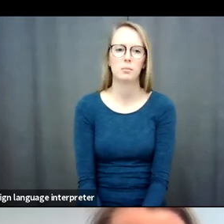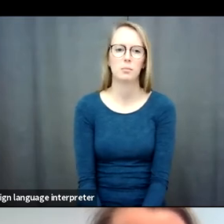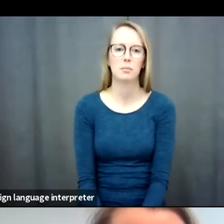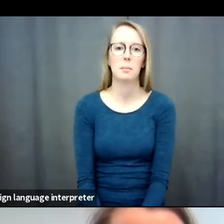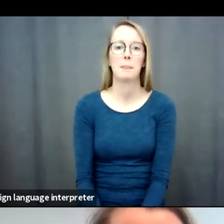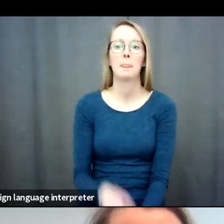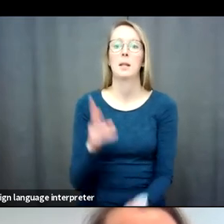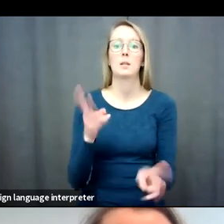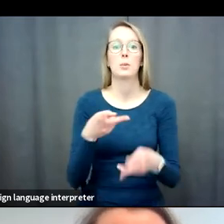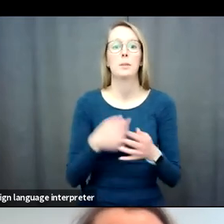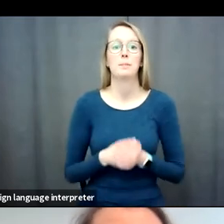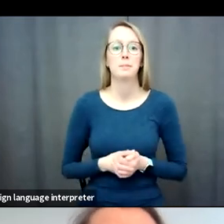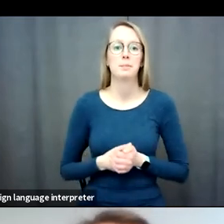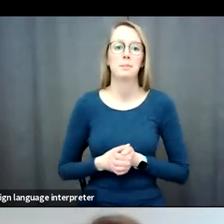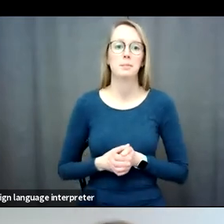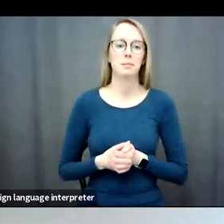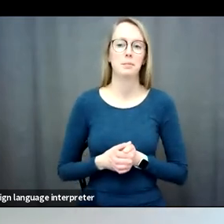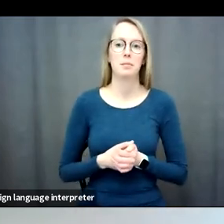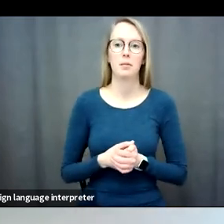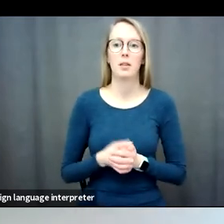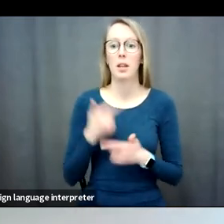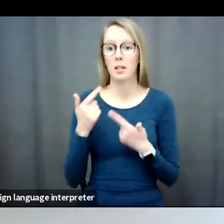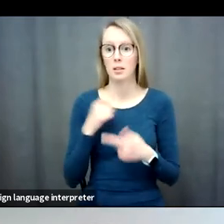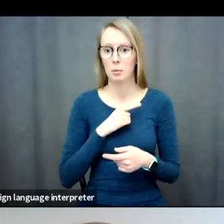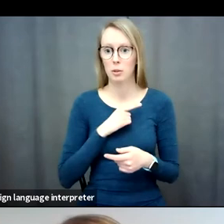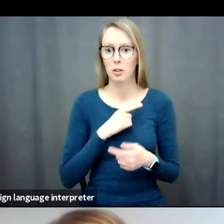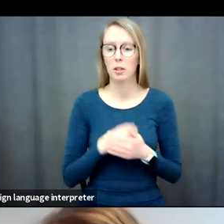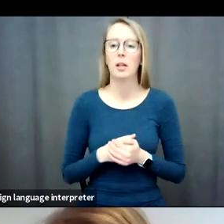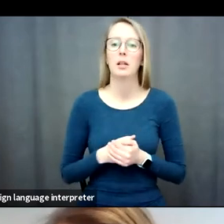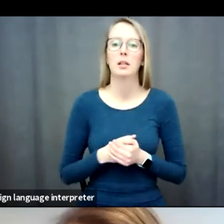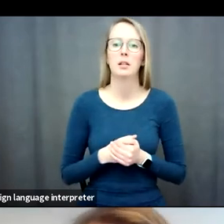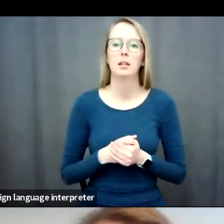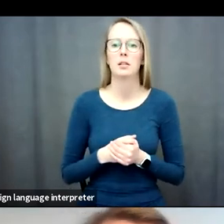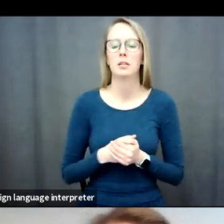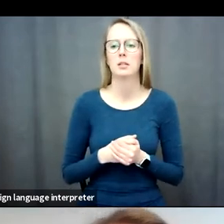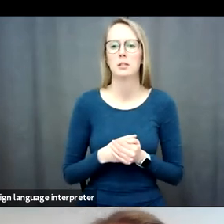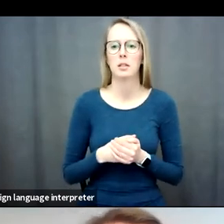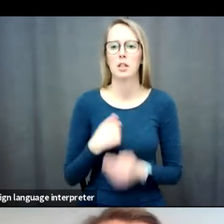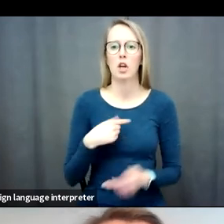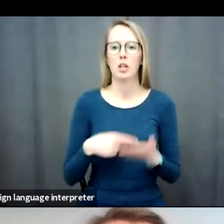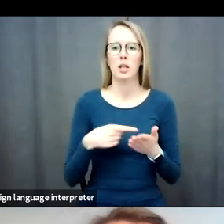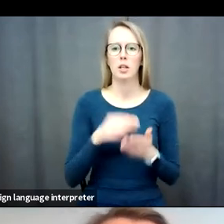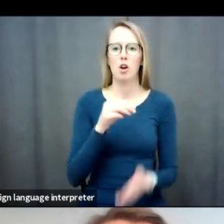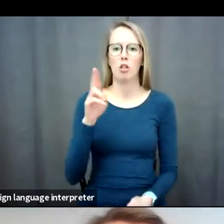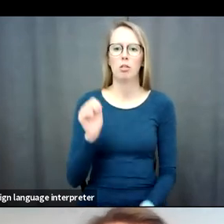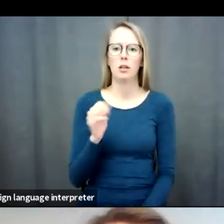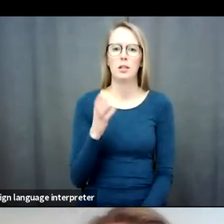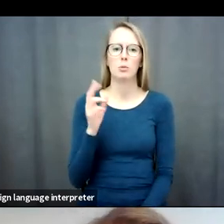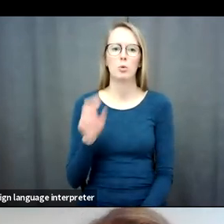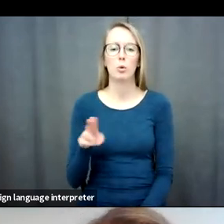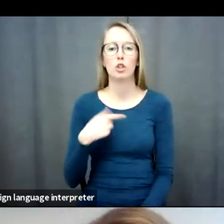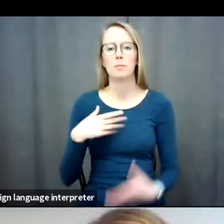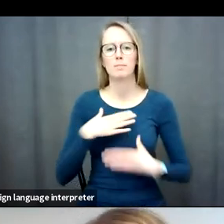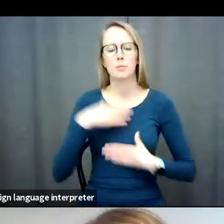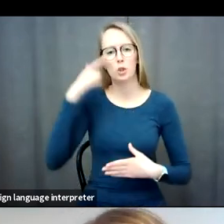There we are. Perfect. Thank you very much. And I've been, as you said, my name is Anne Simonsen. I'm a psychologist. I'm